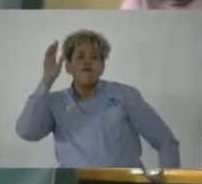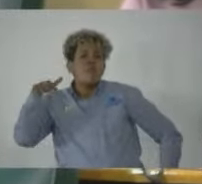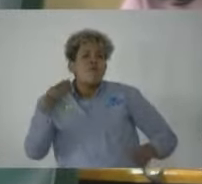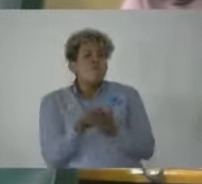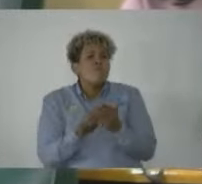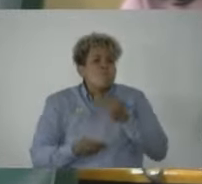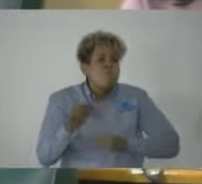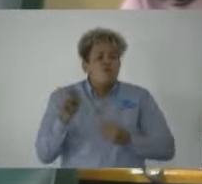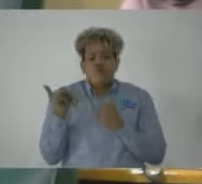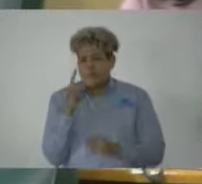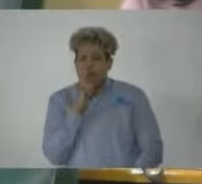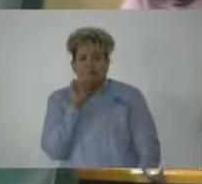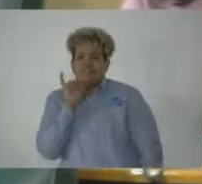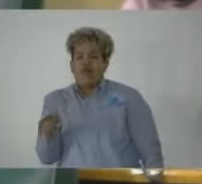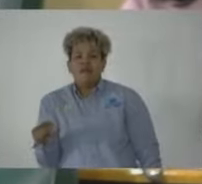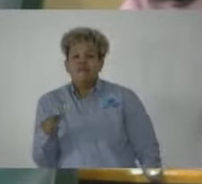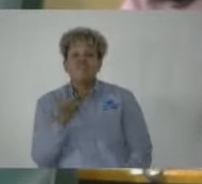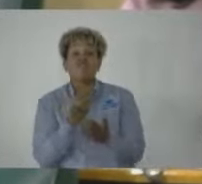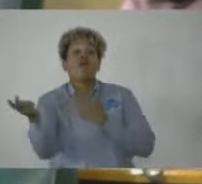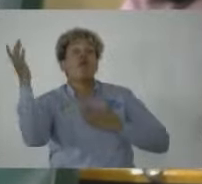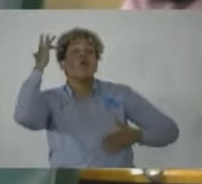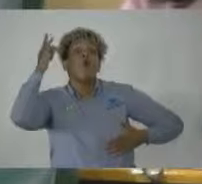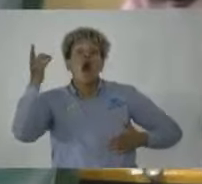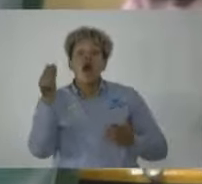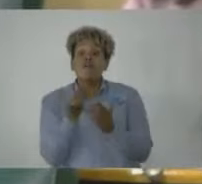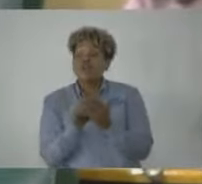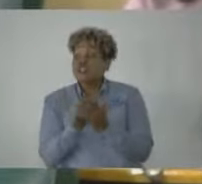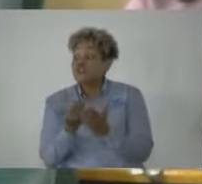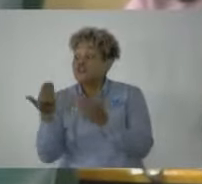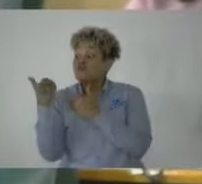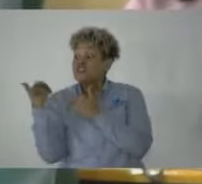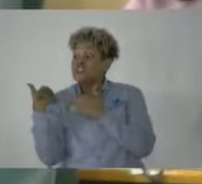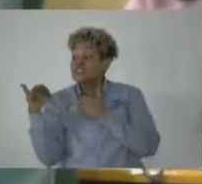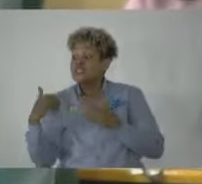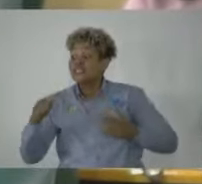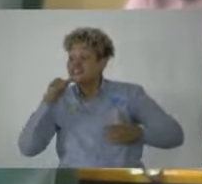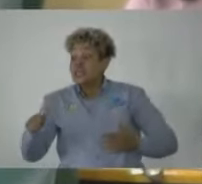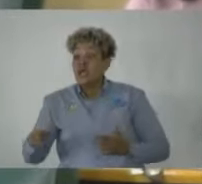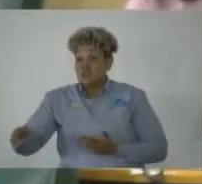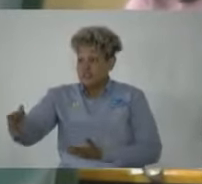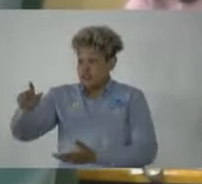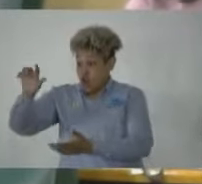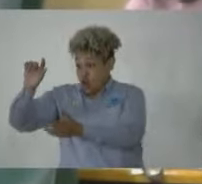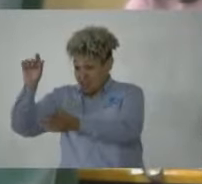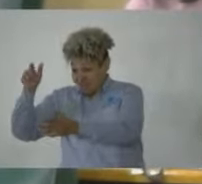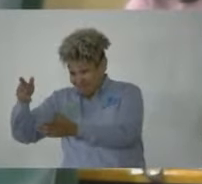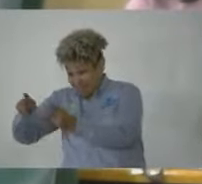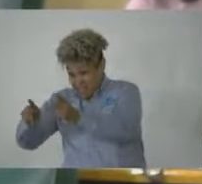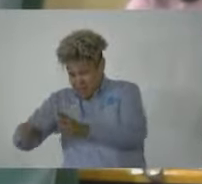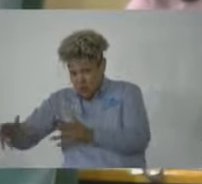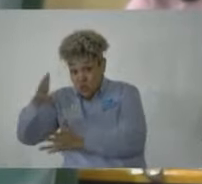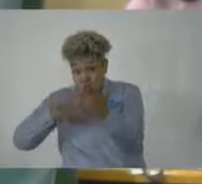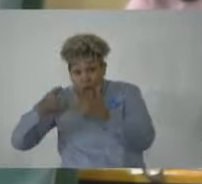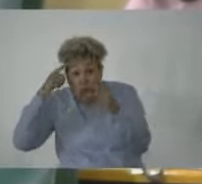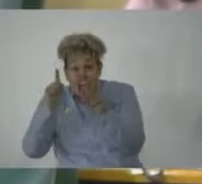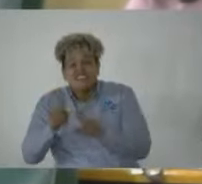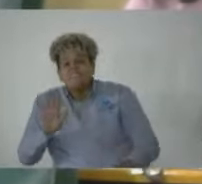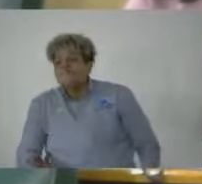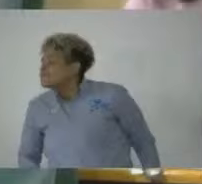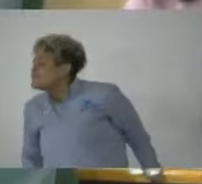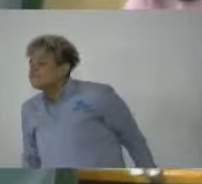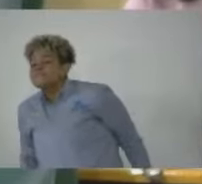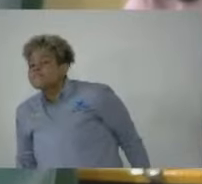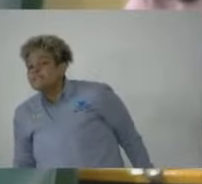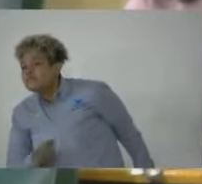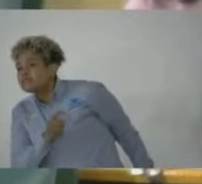fiscal responsibility. Yeah. It collapsed because fiscal responsibility, there was not a social consensus in the society at that point